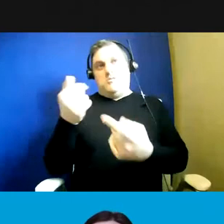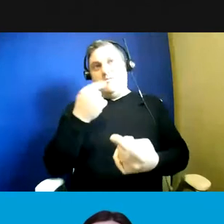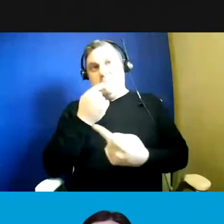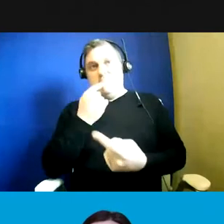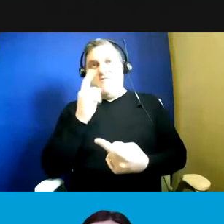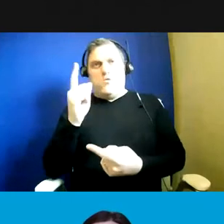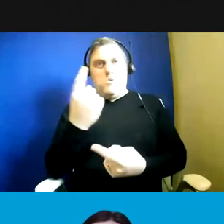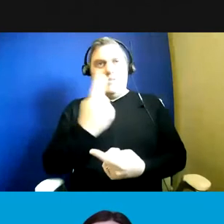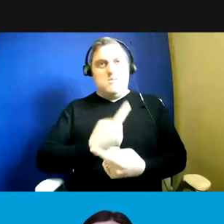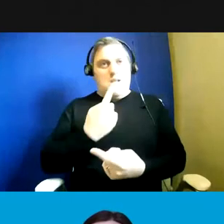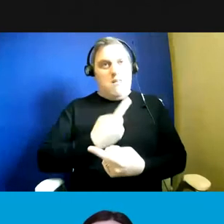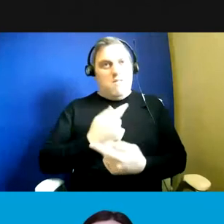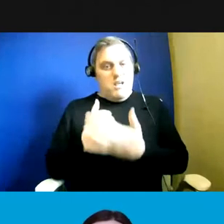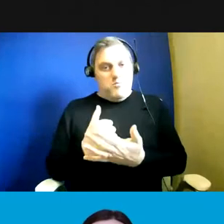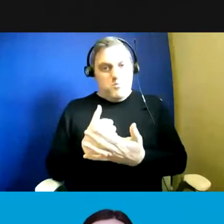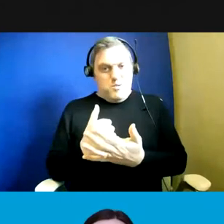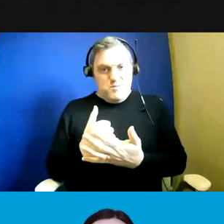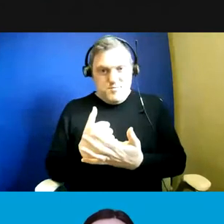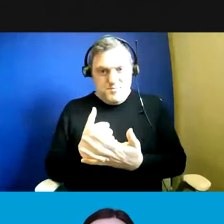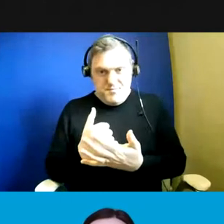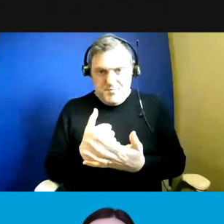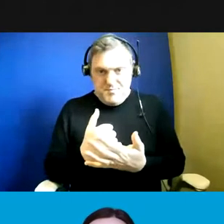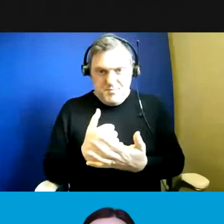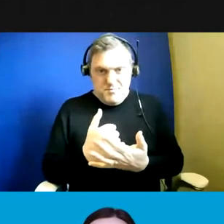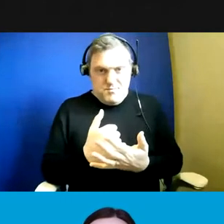self-help. And I think that